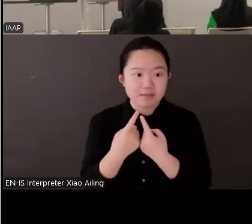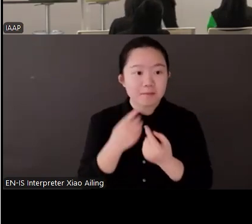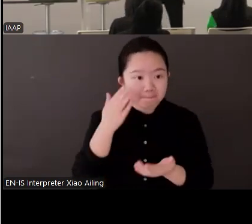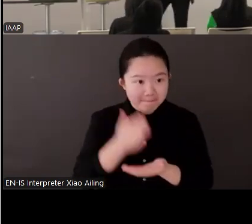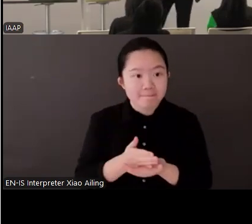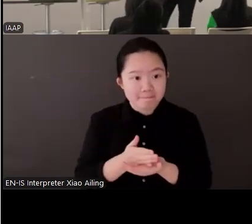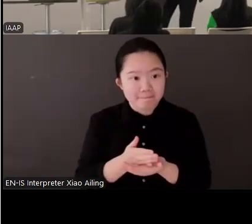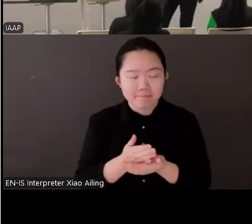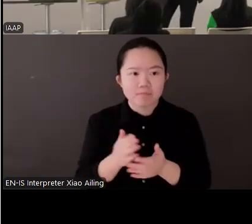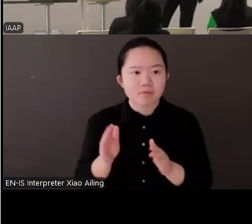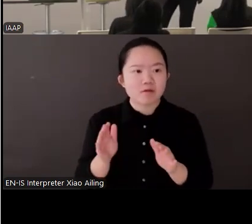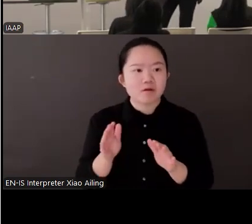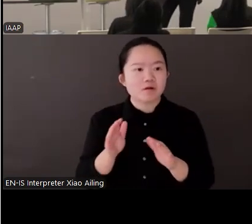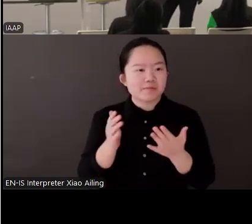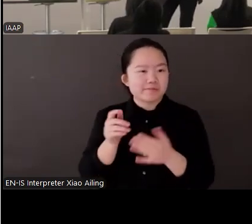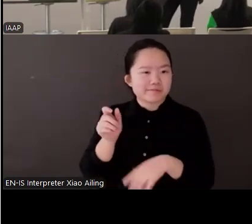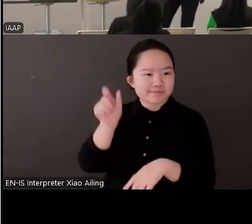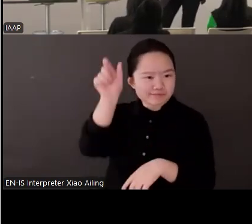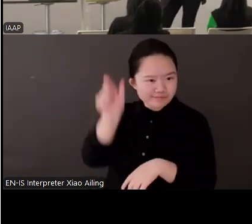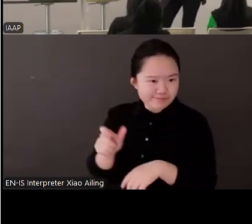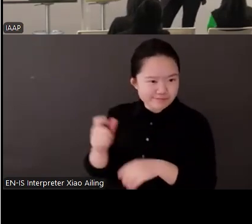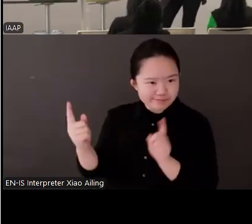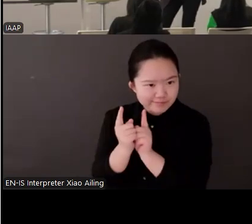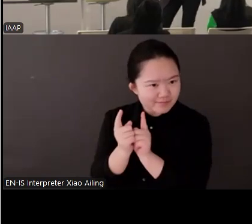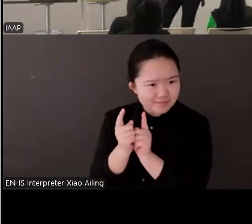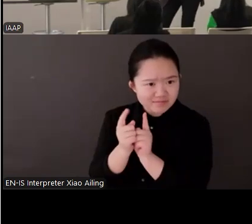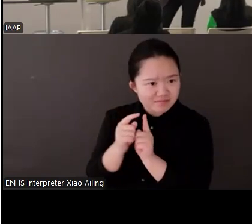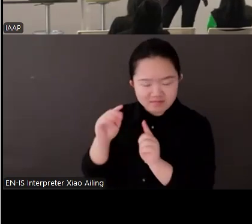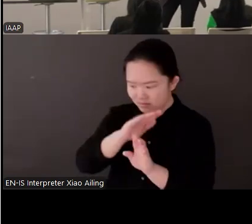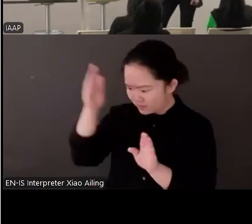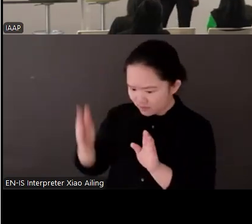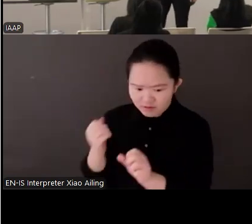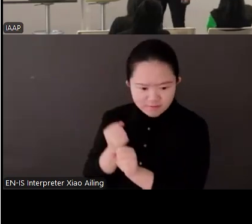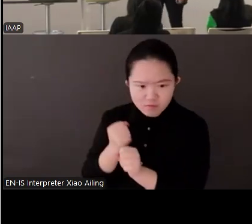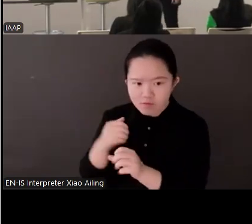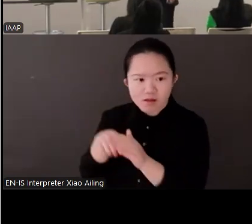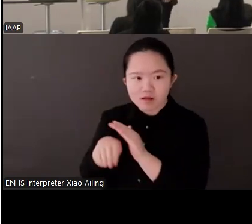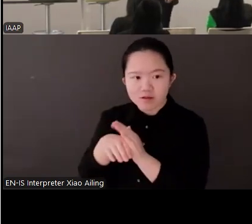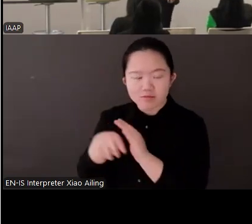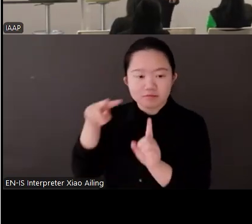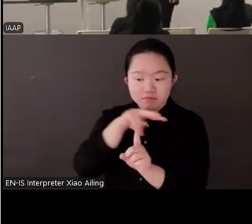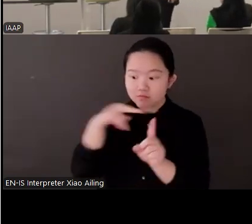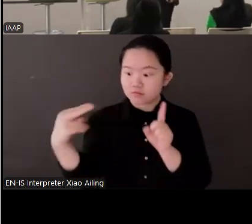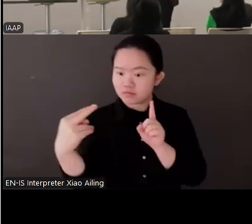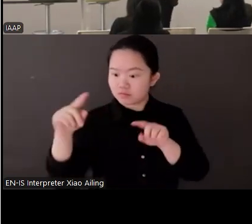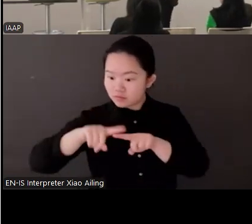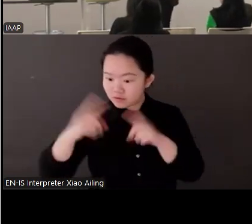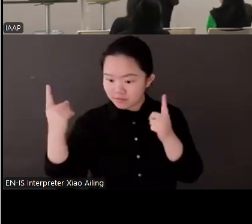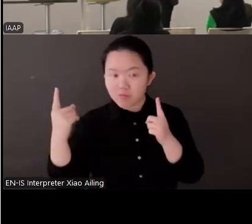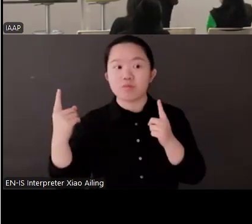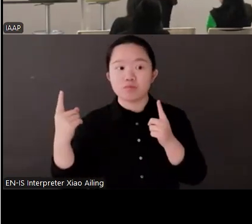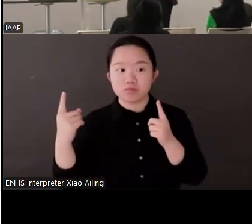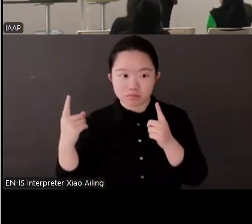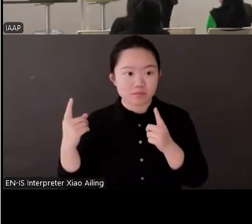than the guy who had never worked with accessibility that was saying something differently from me. So getting